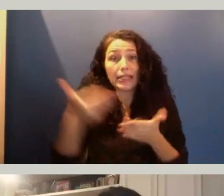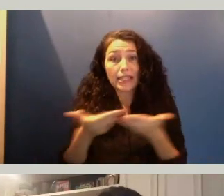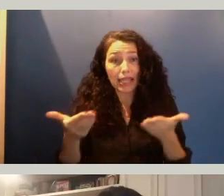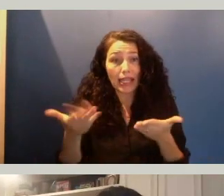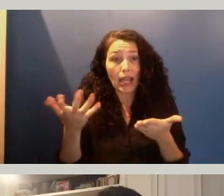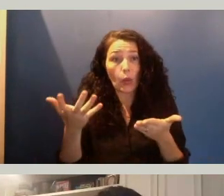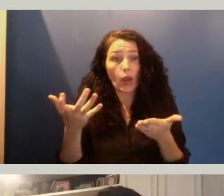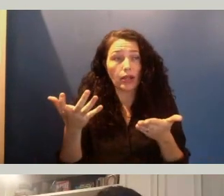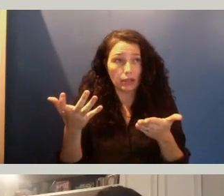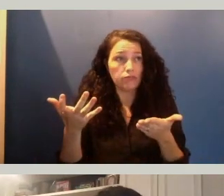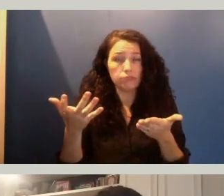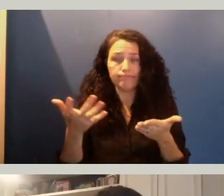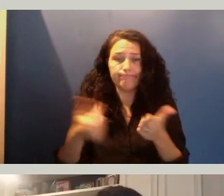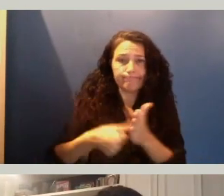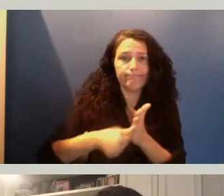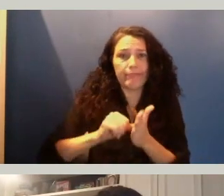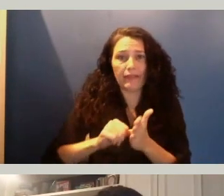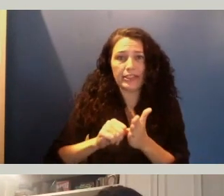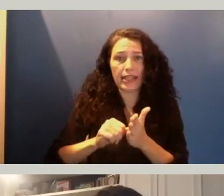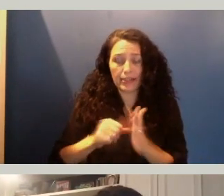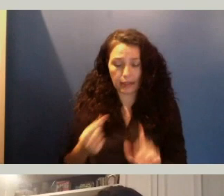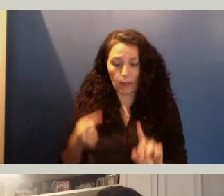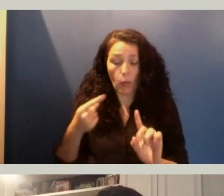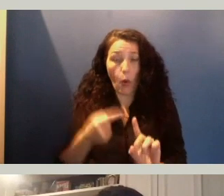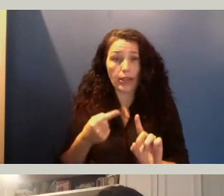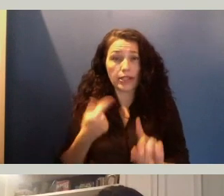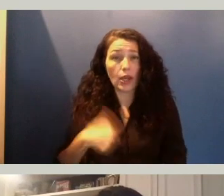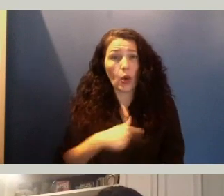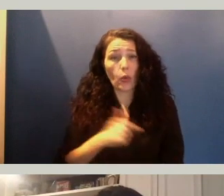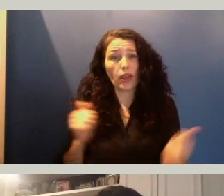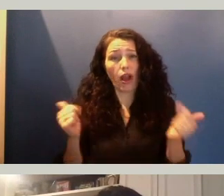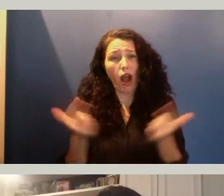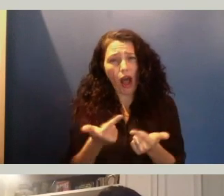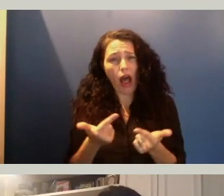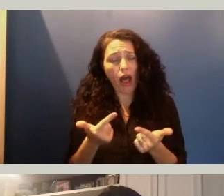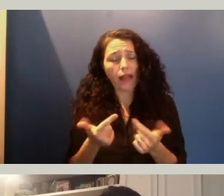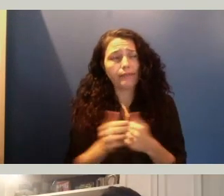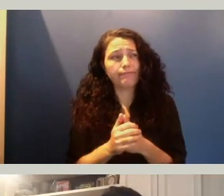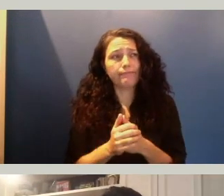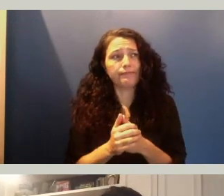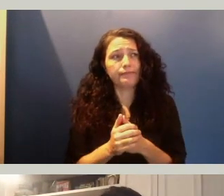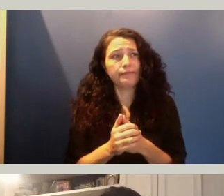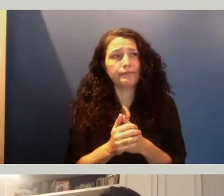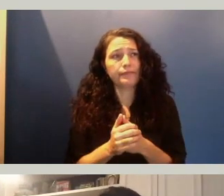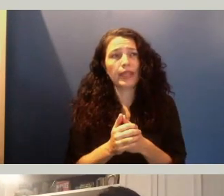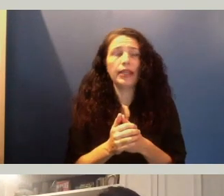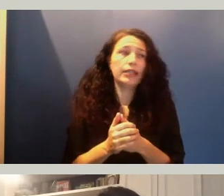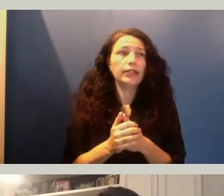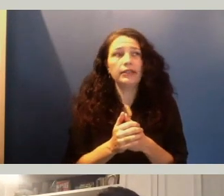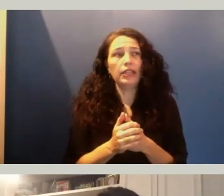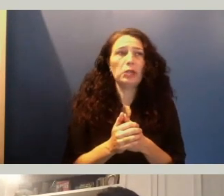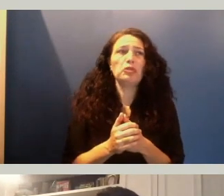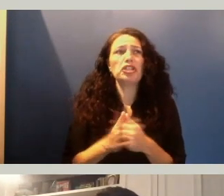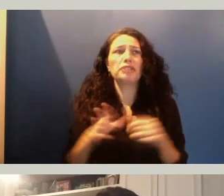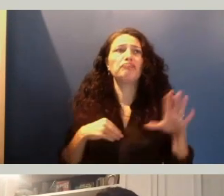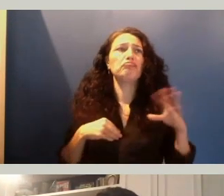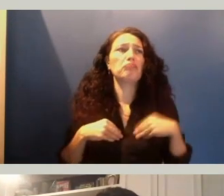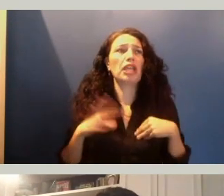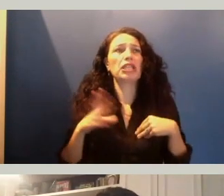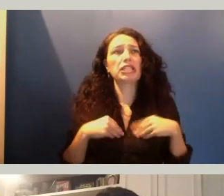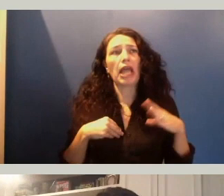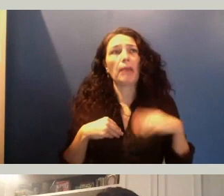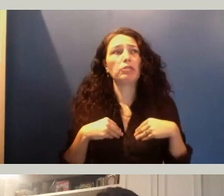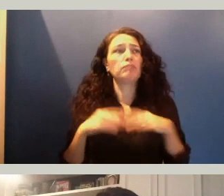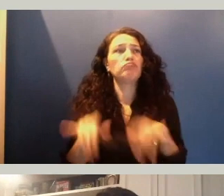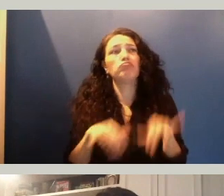I'd like to make is that I think we all kind of take as a given, for some very good reasons, that